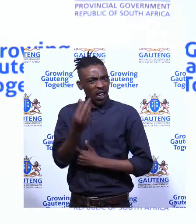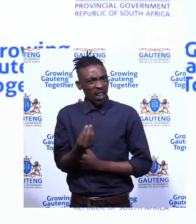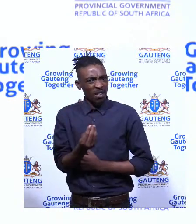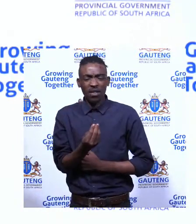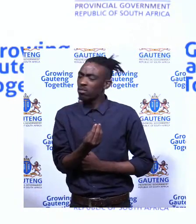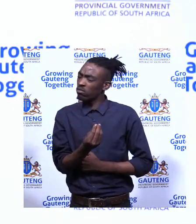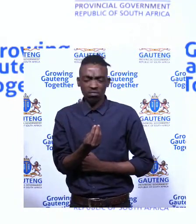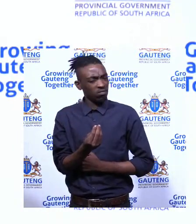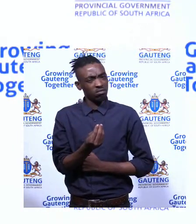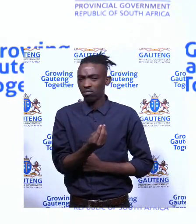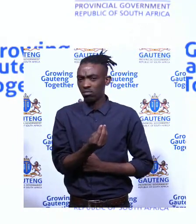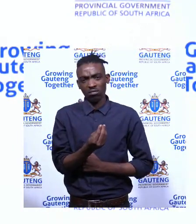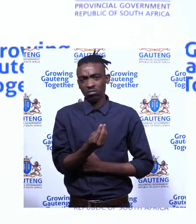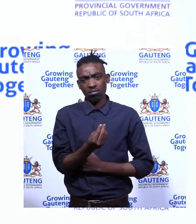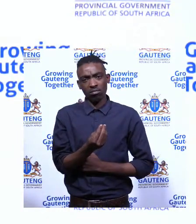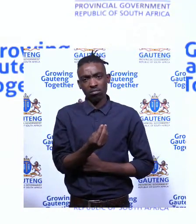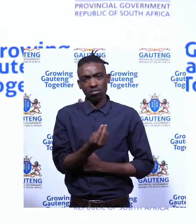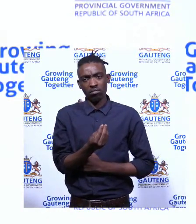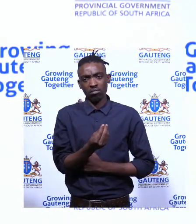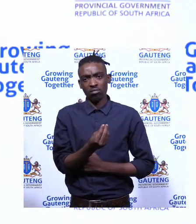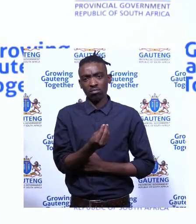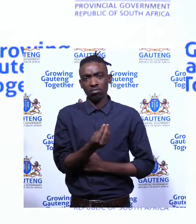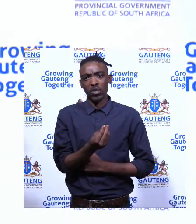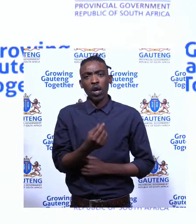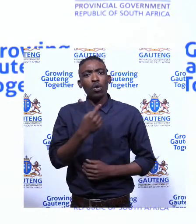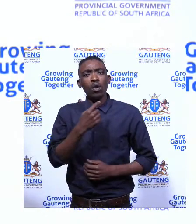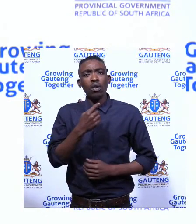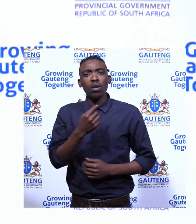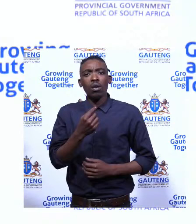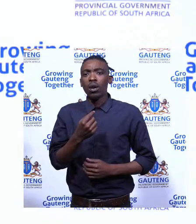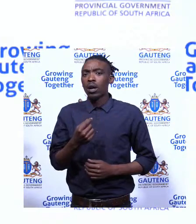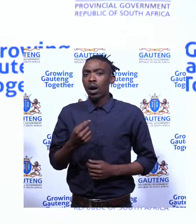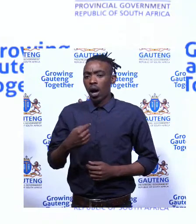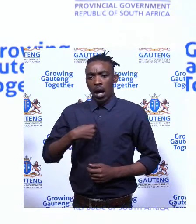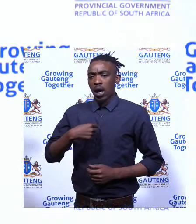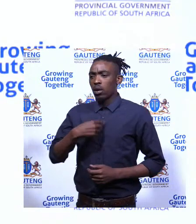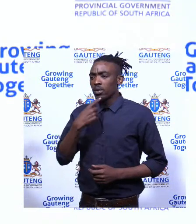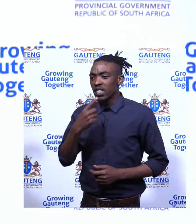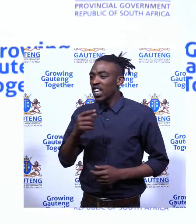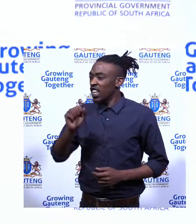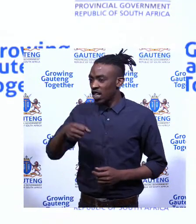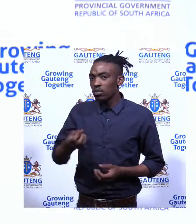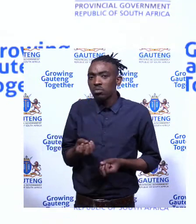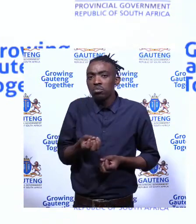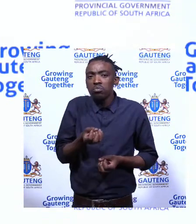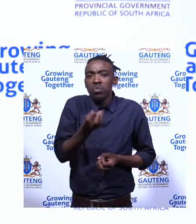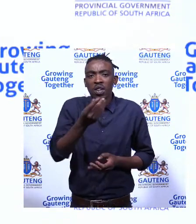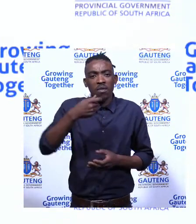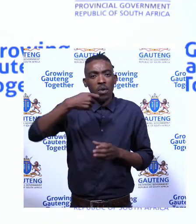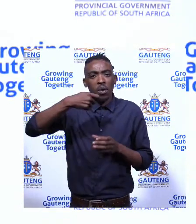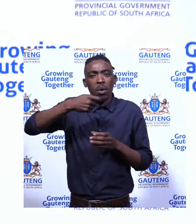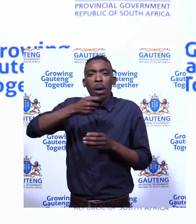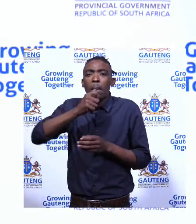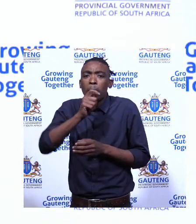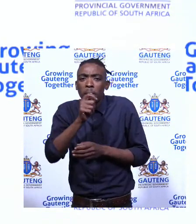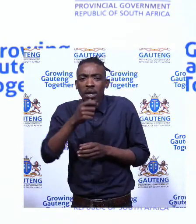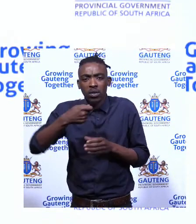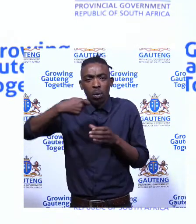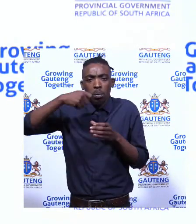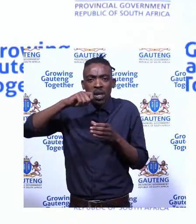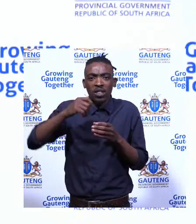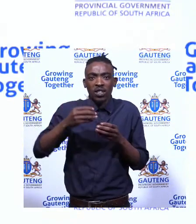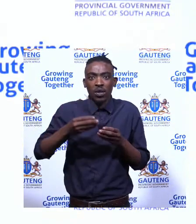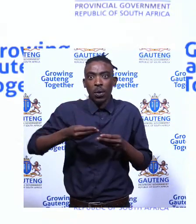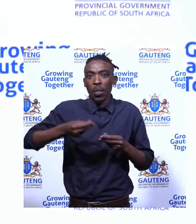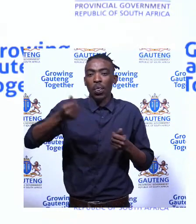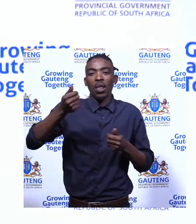So we don't have a way to say, I will give you something to prevent you from actually getting it.